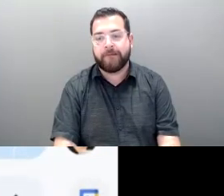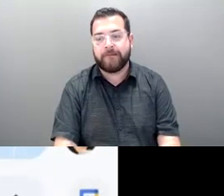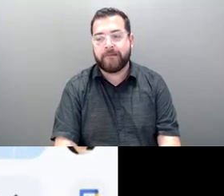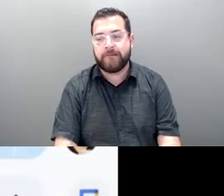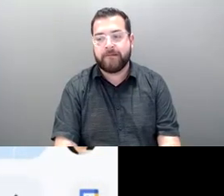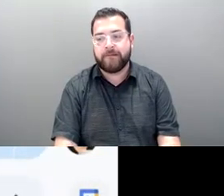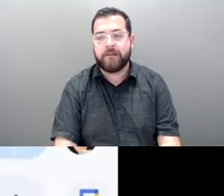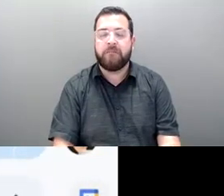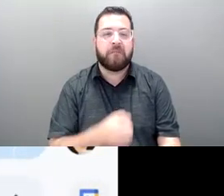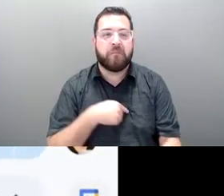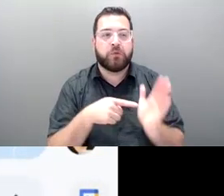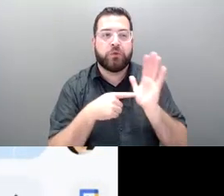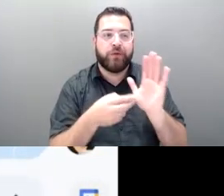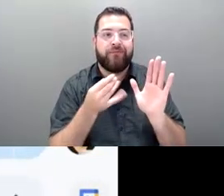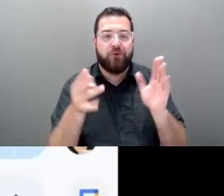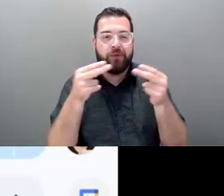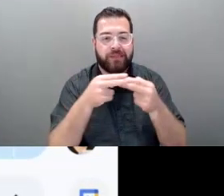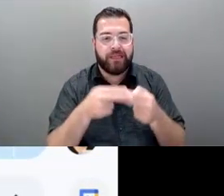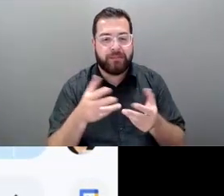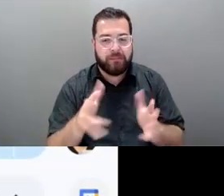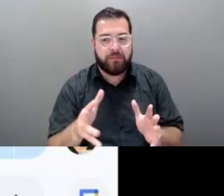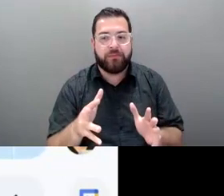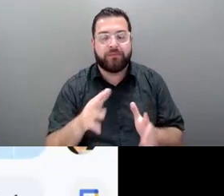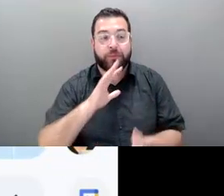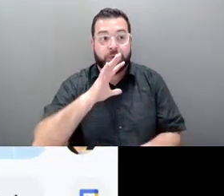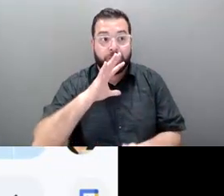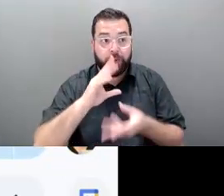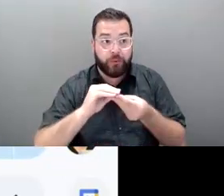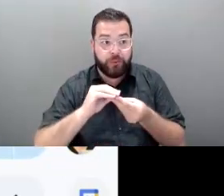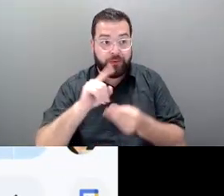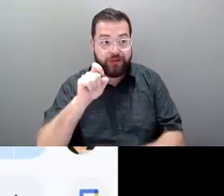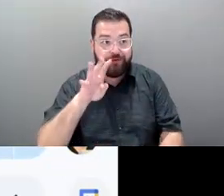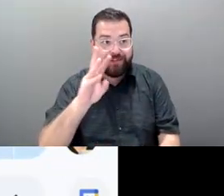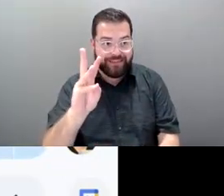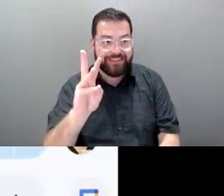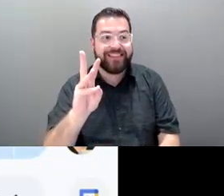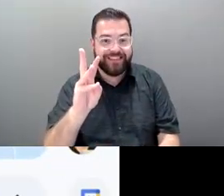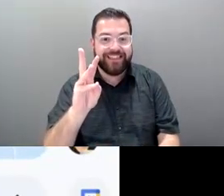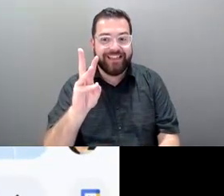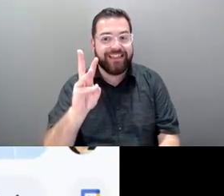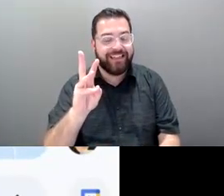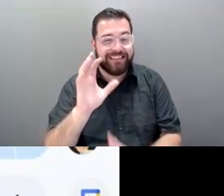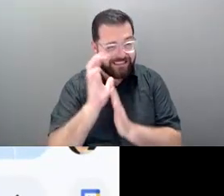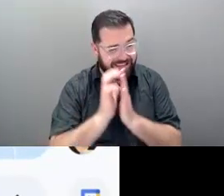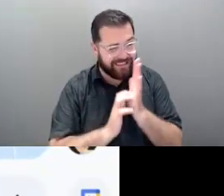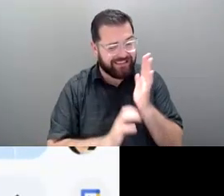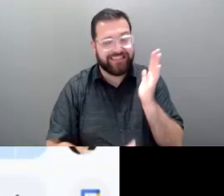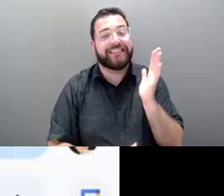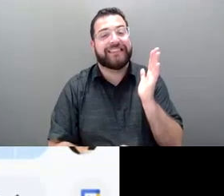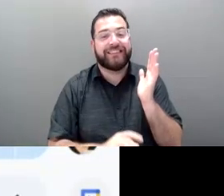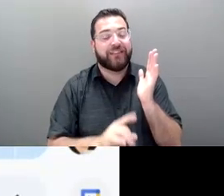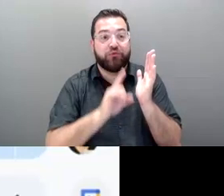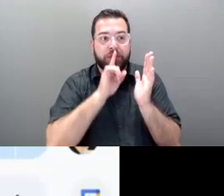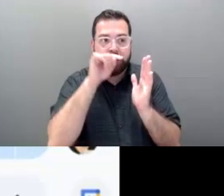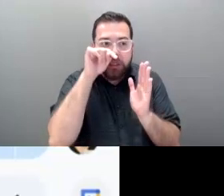the screens. It's there's 146 slides. This is like some really in-depth, and some